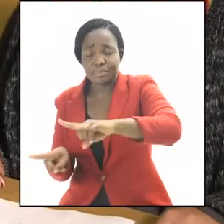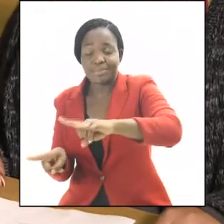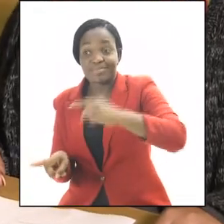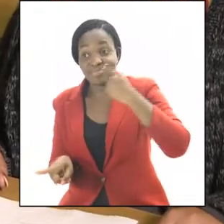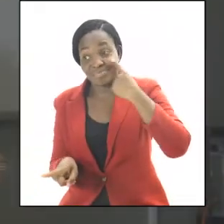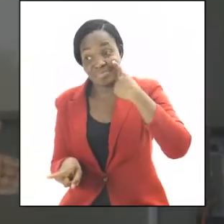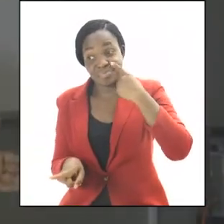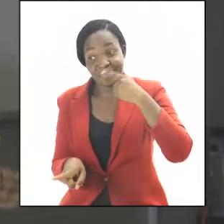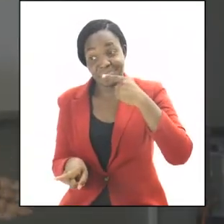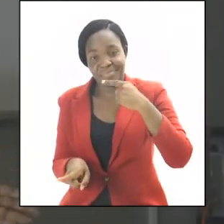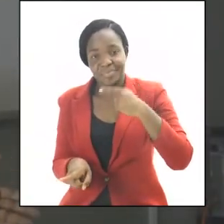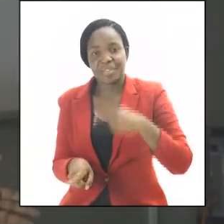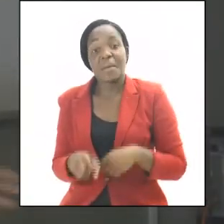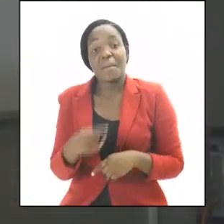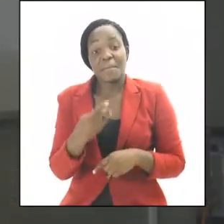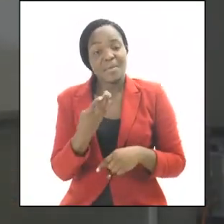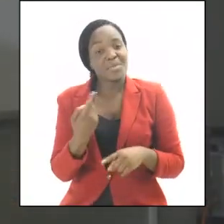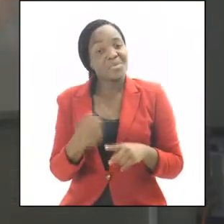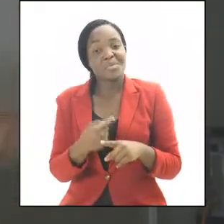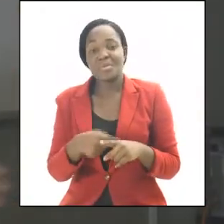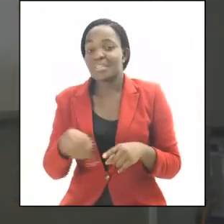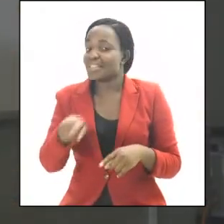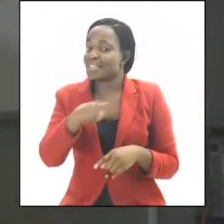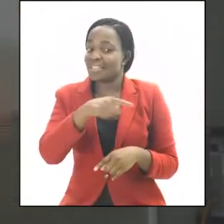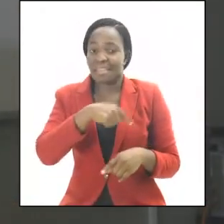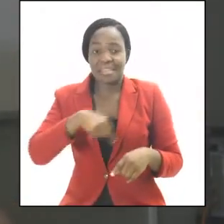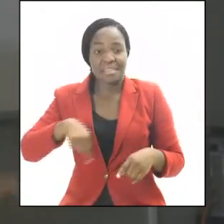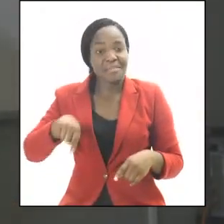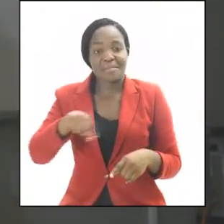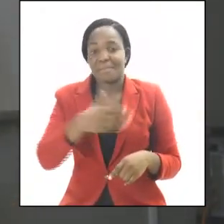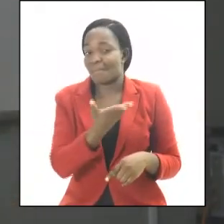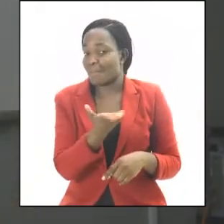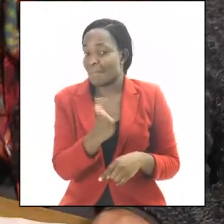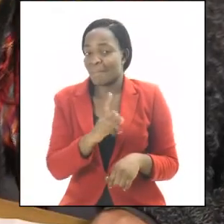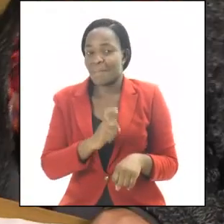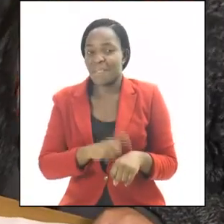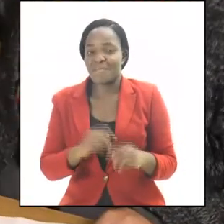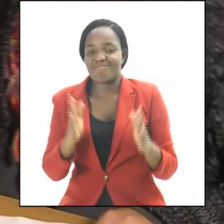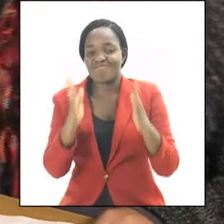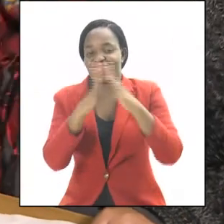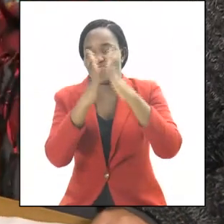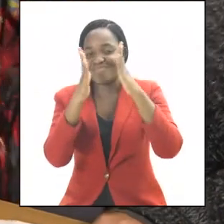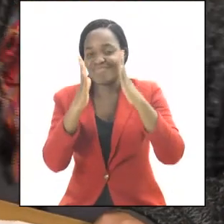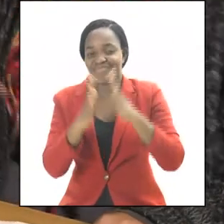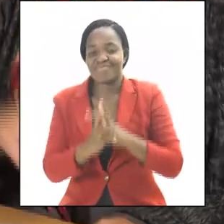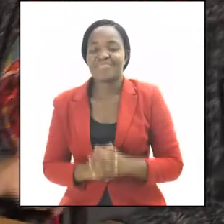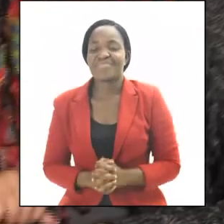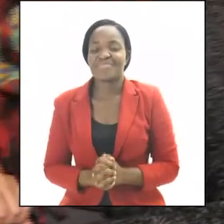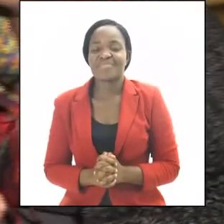see, math is all around us all the time.